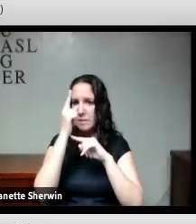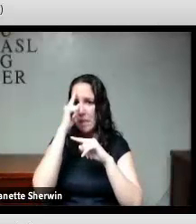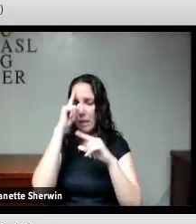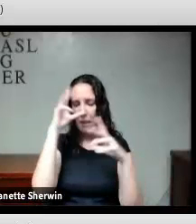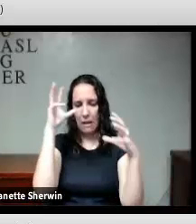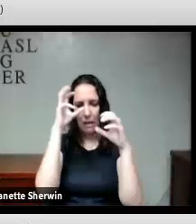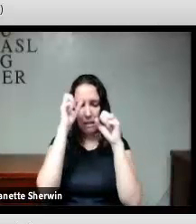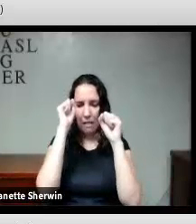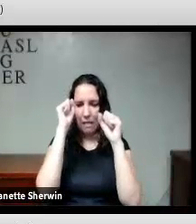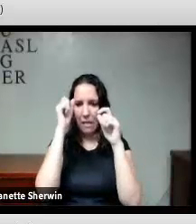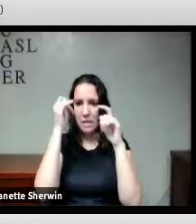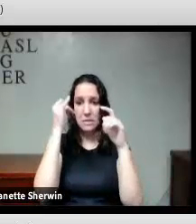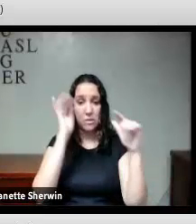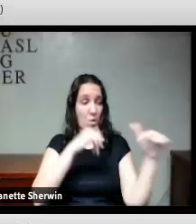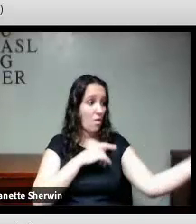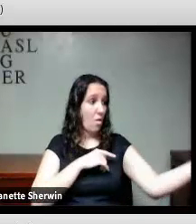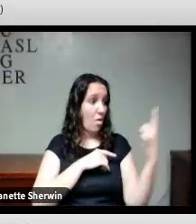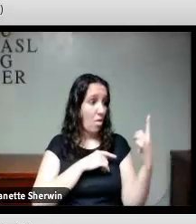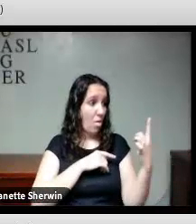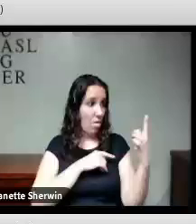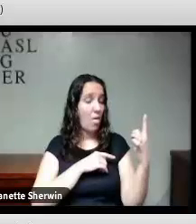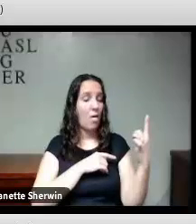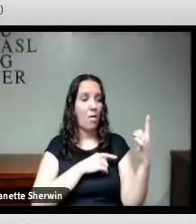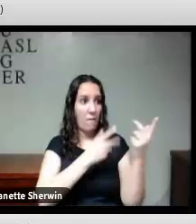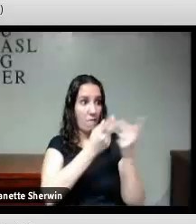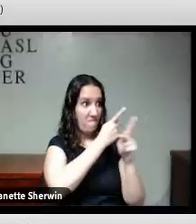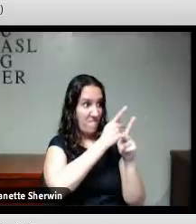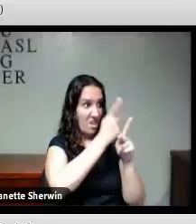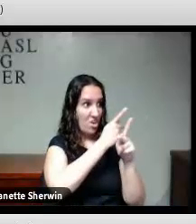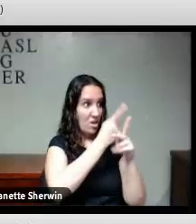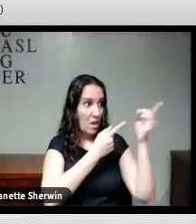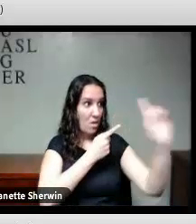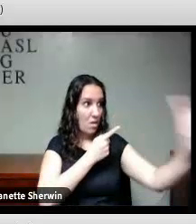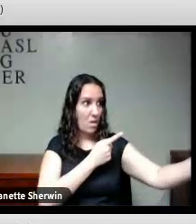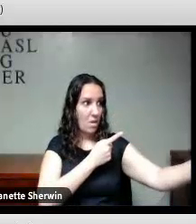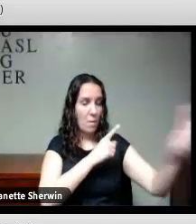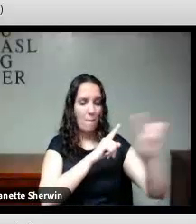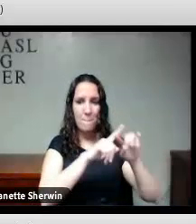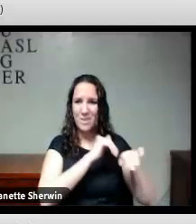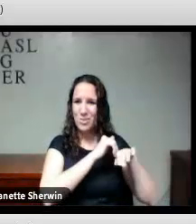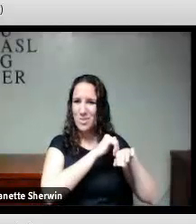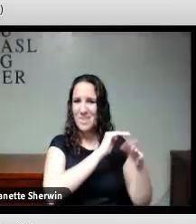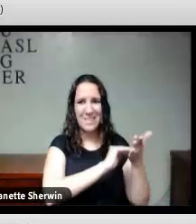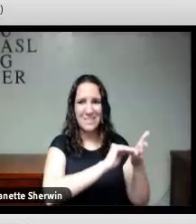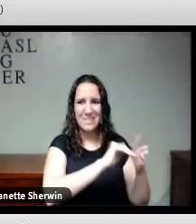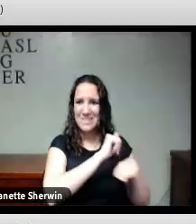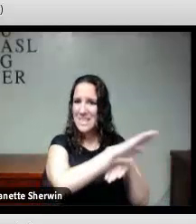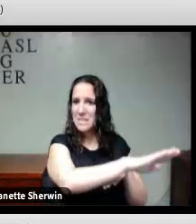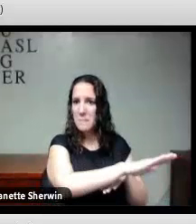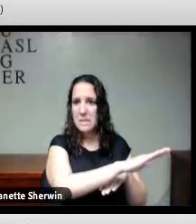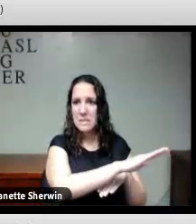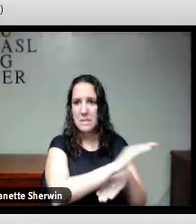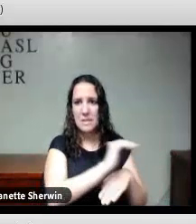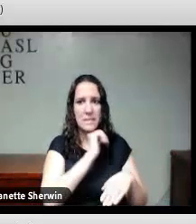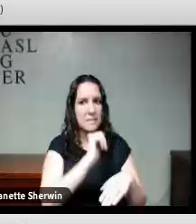patron coming in. You got rid of them, but you got rid of them. Okay? Big difference